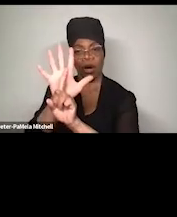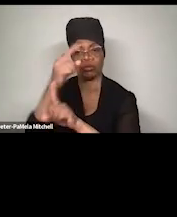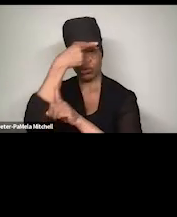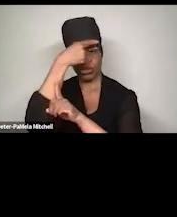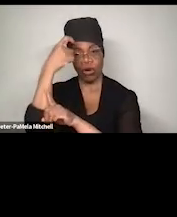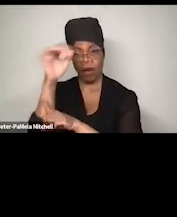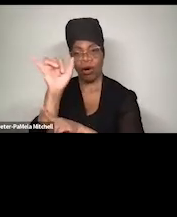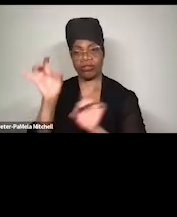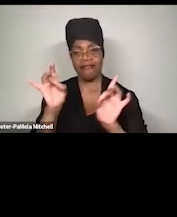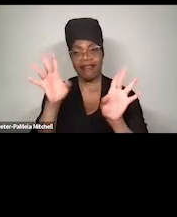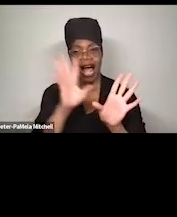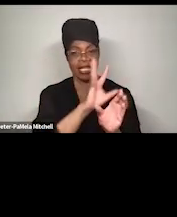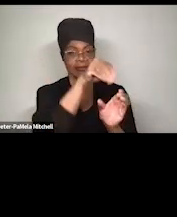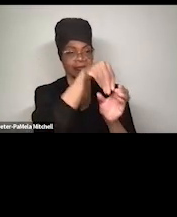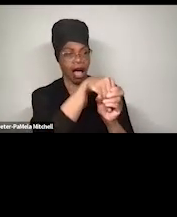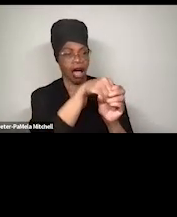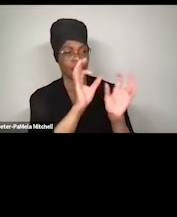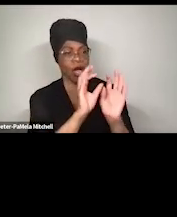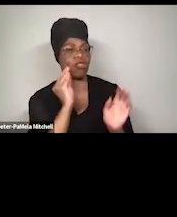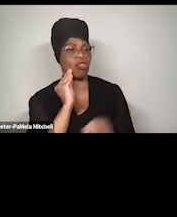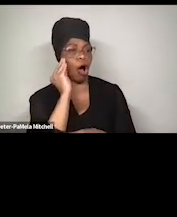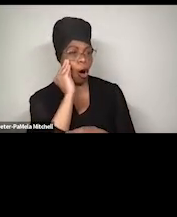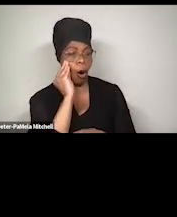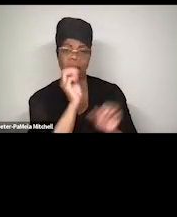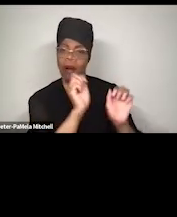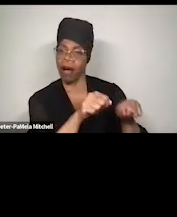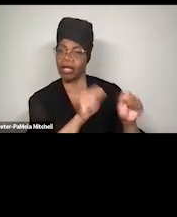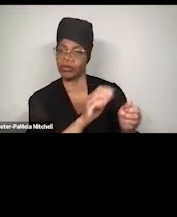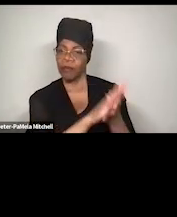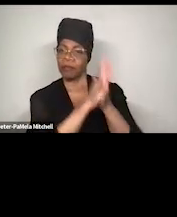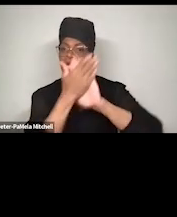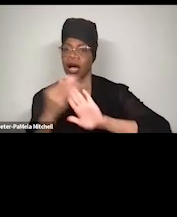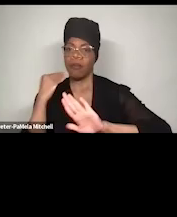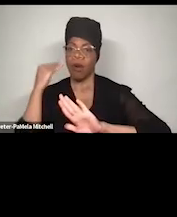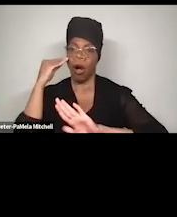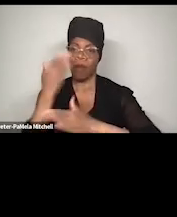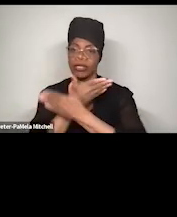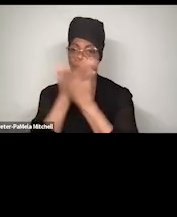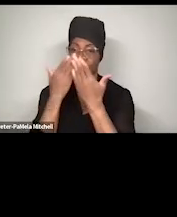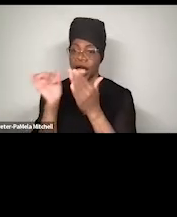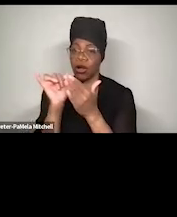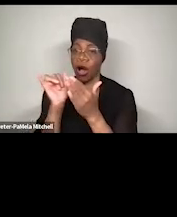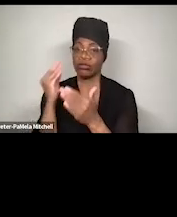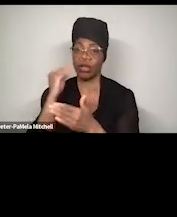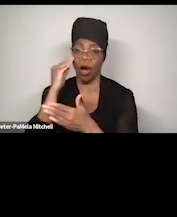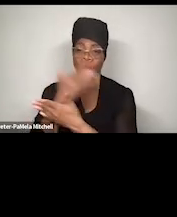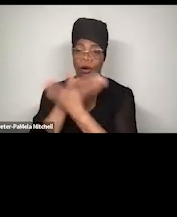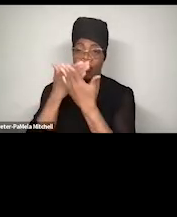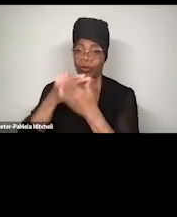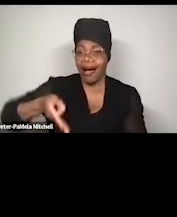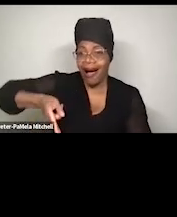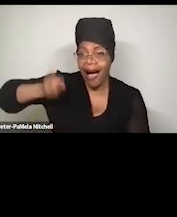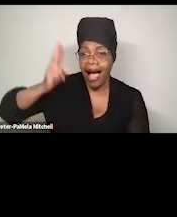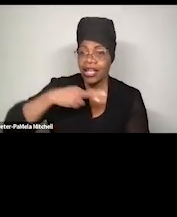and violence in the home are more likely to become homeless. But then while they're homeless, they're also at much, much higher risk for